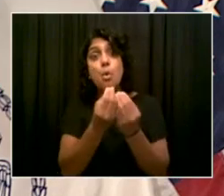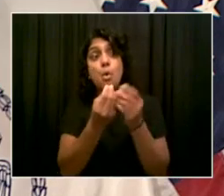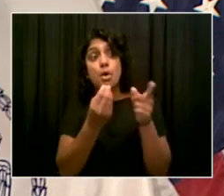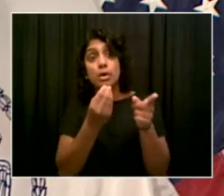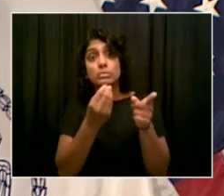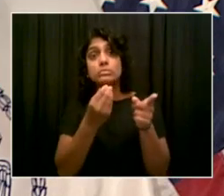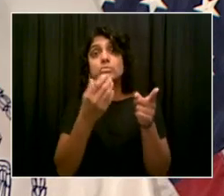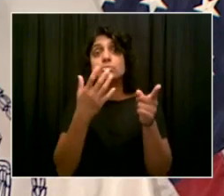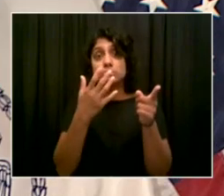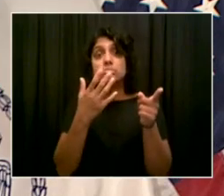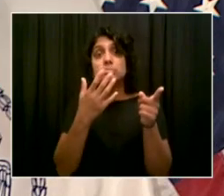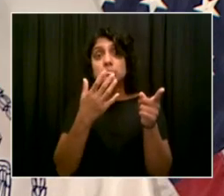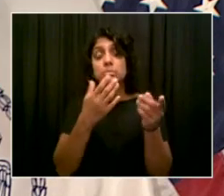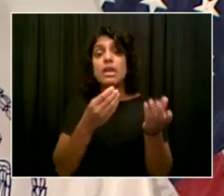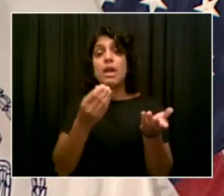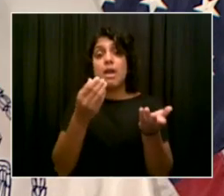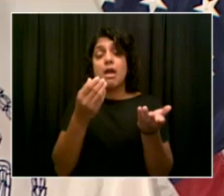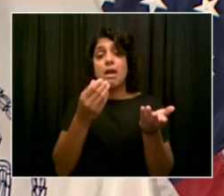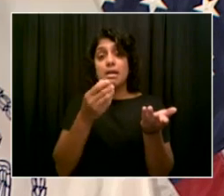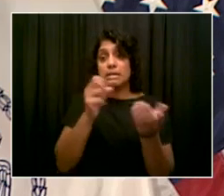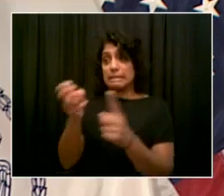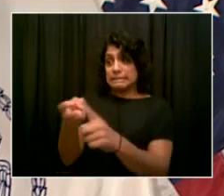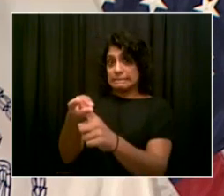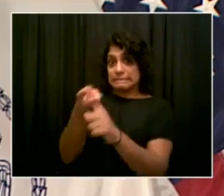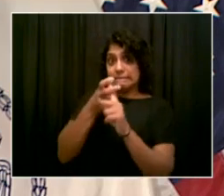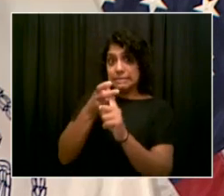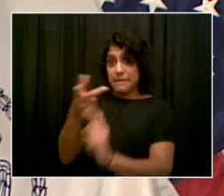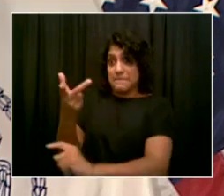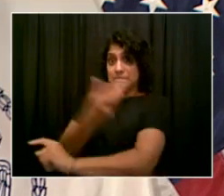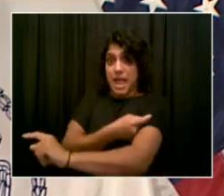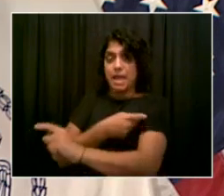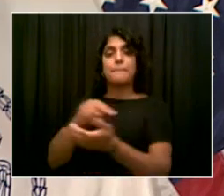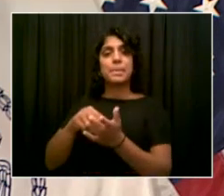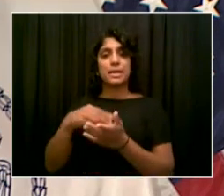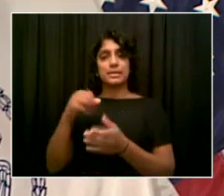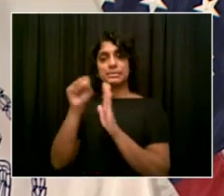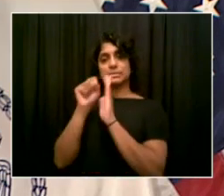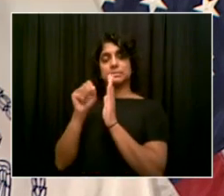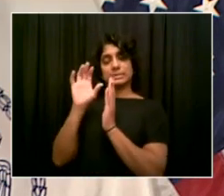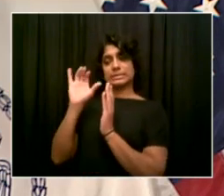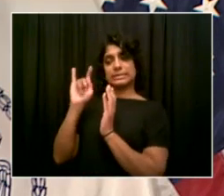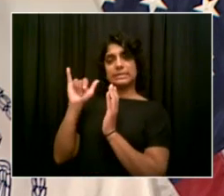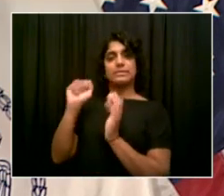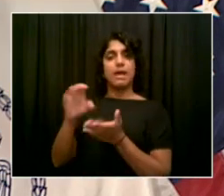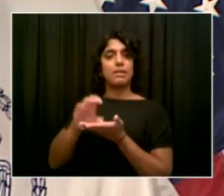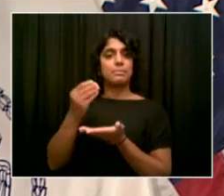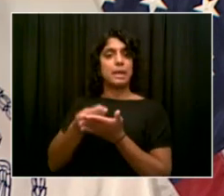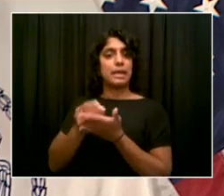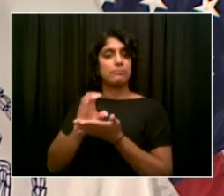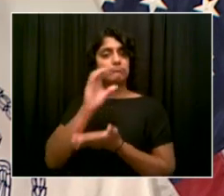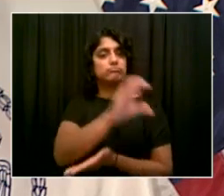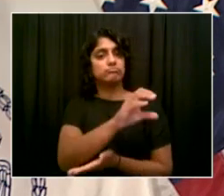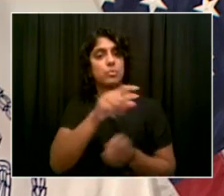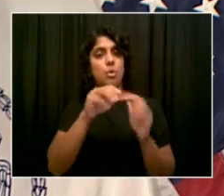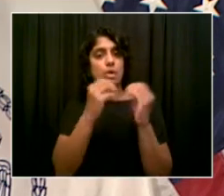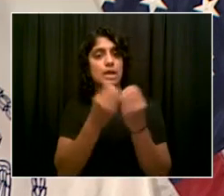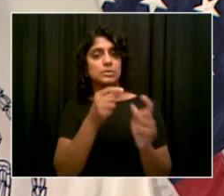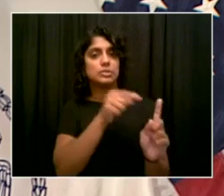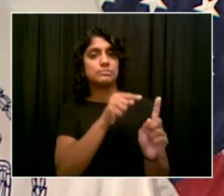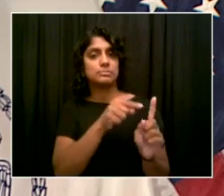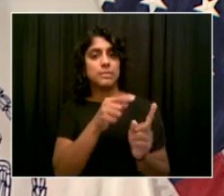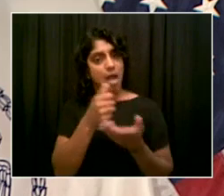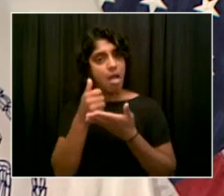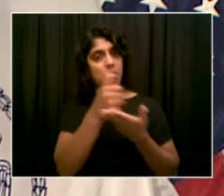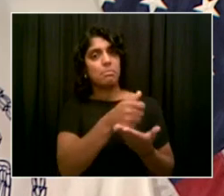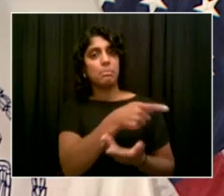specific standing sites is going to help, given what we're seeing. But the numbers, you know, look, the overall numbers right now, 4.4 million New Yorkers